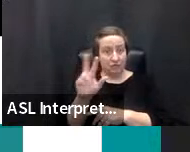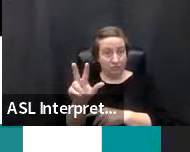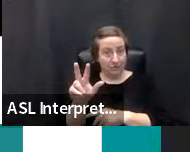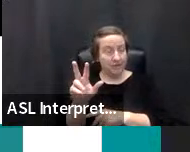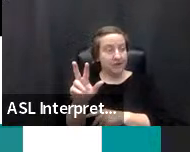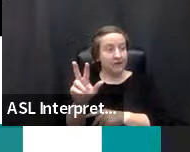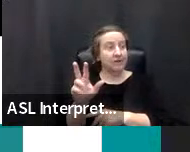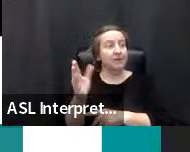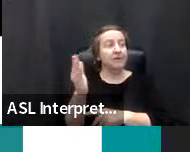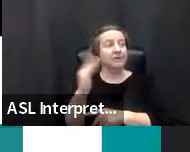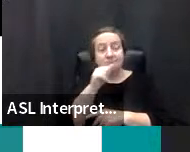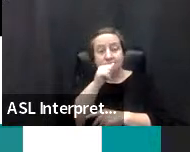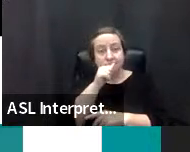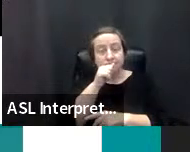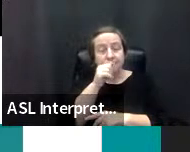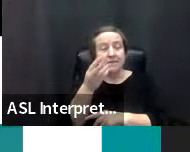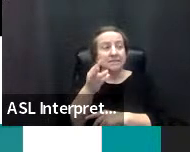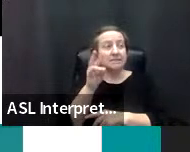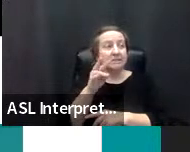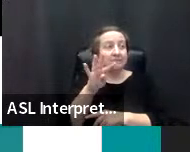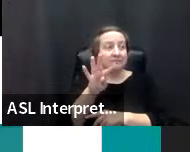993-5459-6043. Passcode is